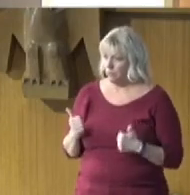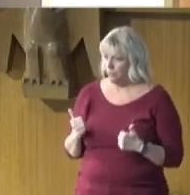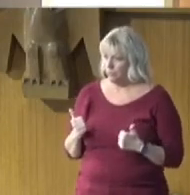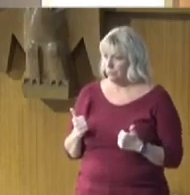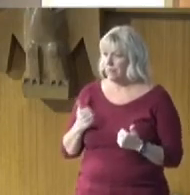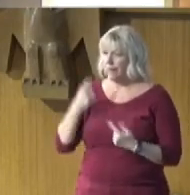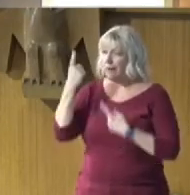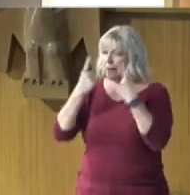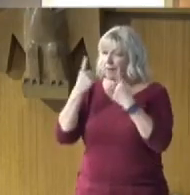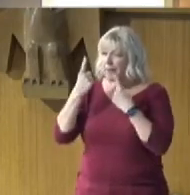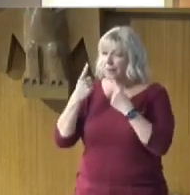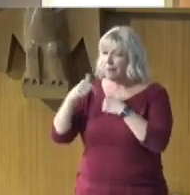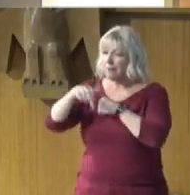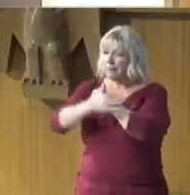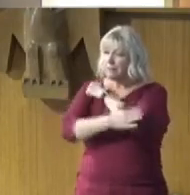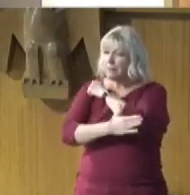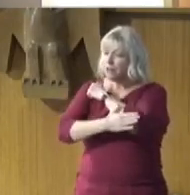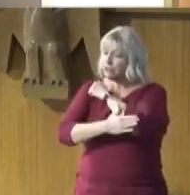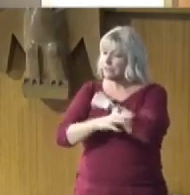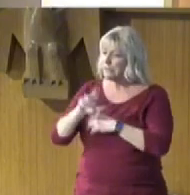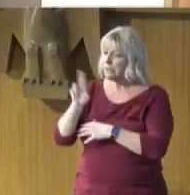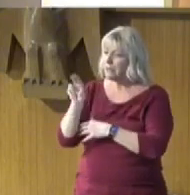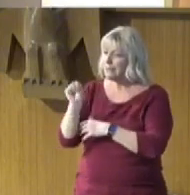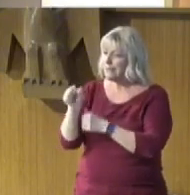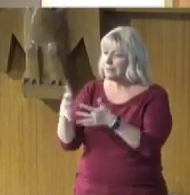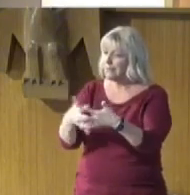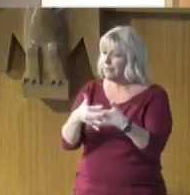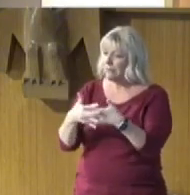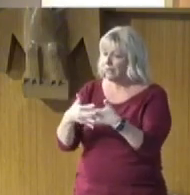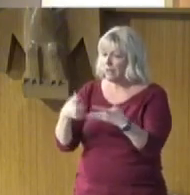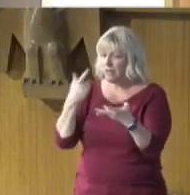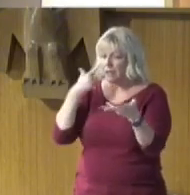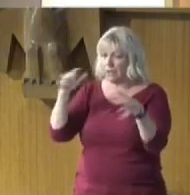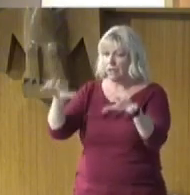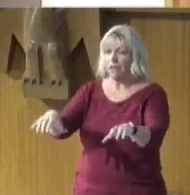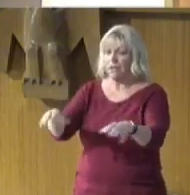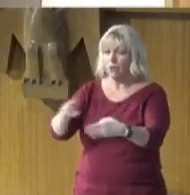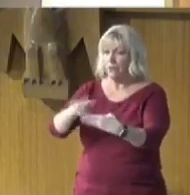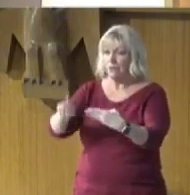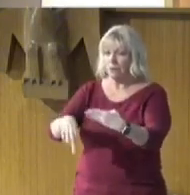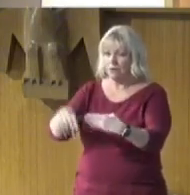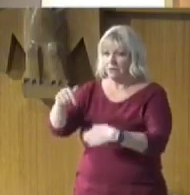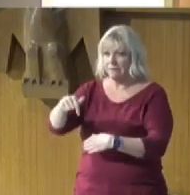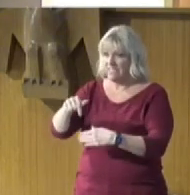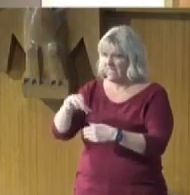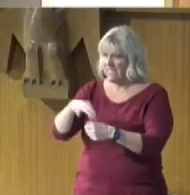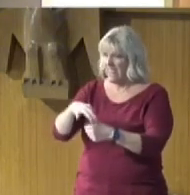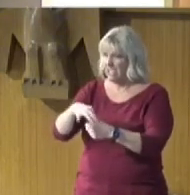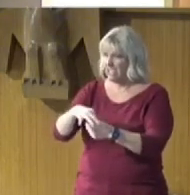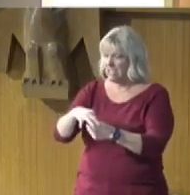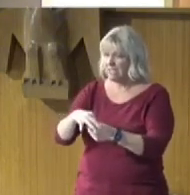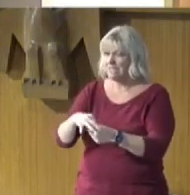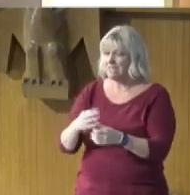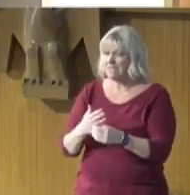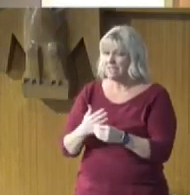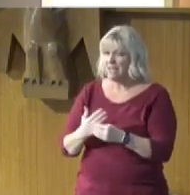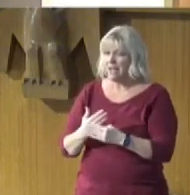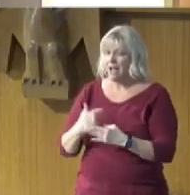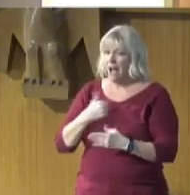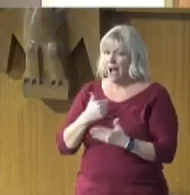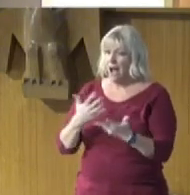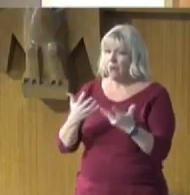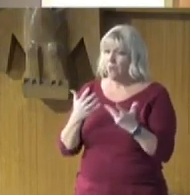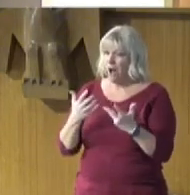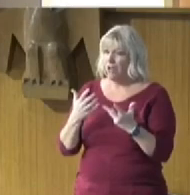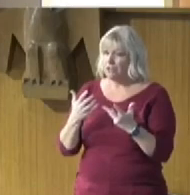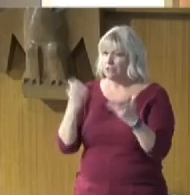States of America and the stunning results from this past week, I have a few things I would like to say to people